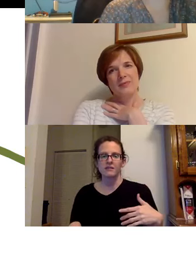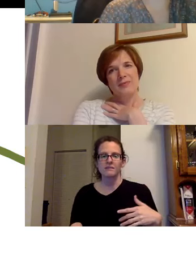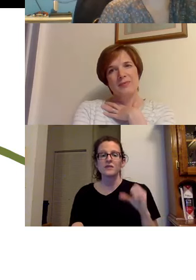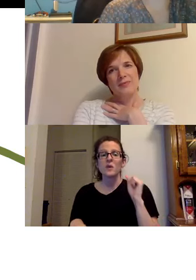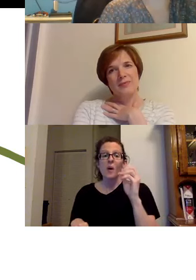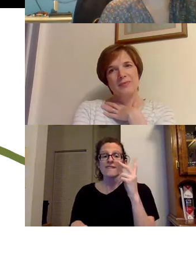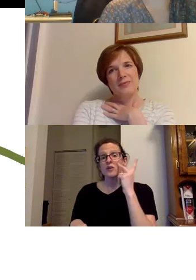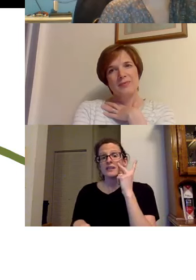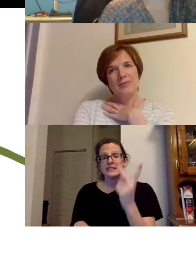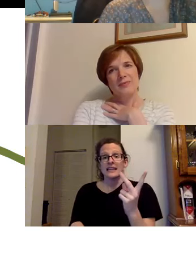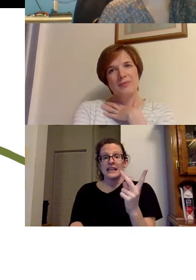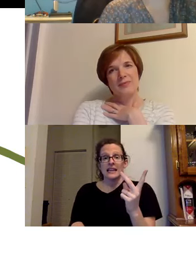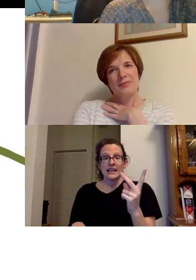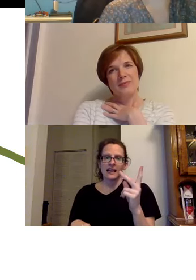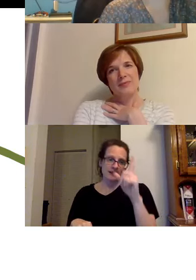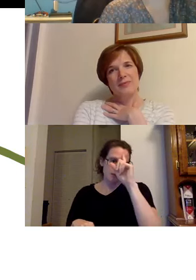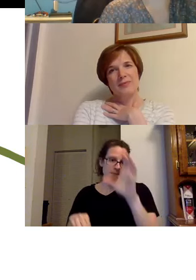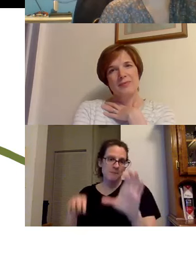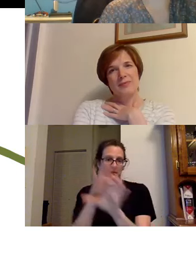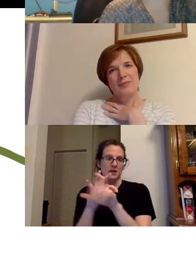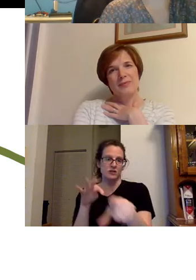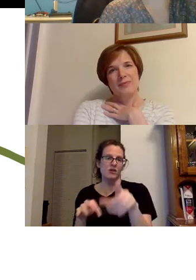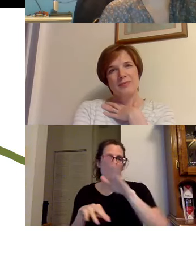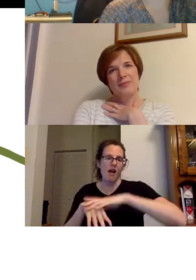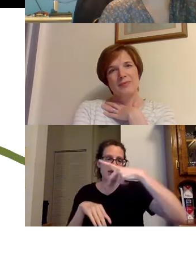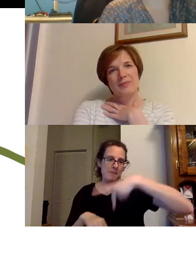you see in the graphic on the screen,